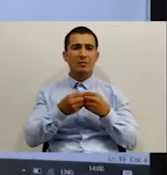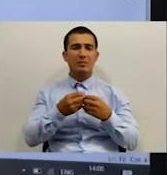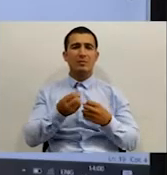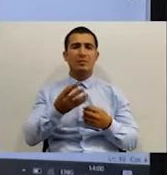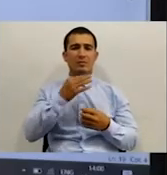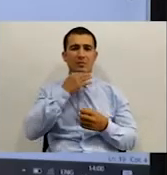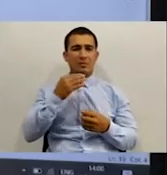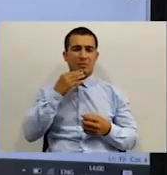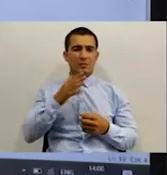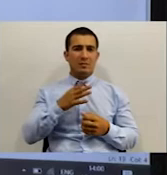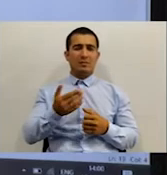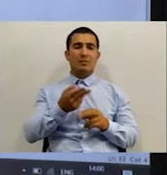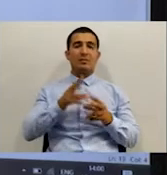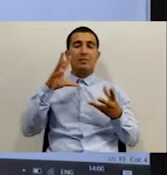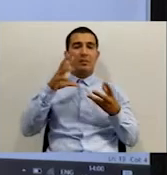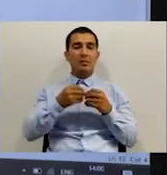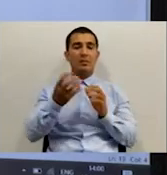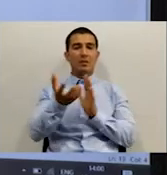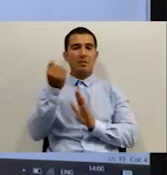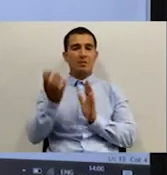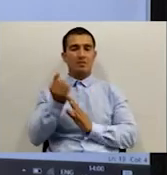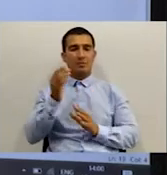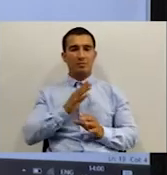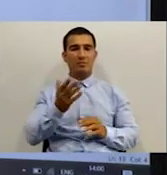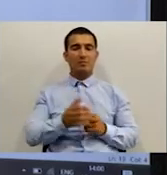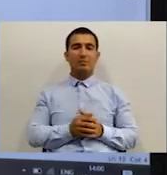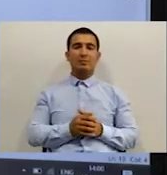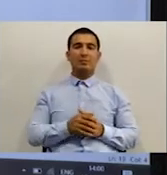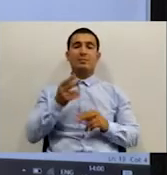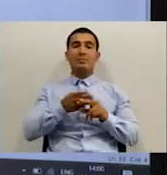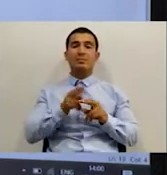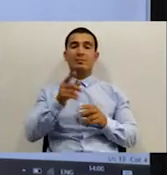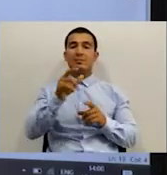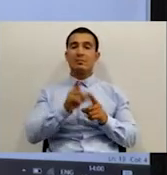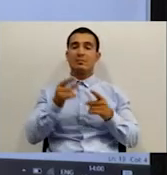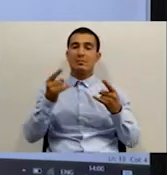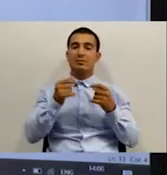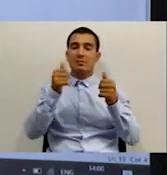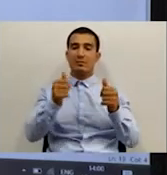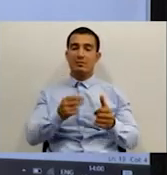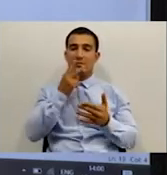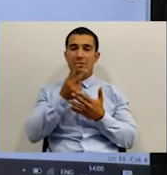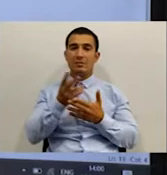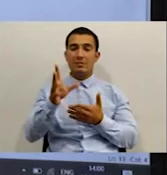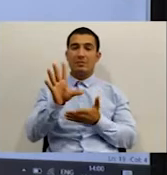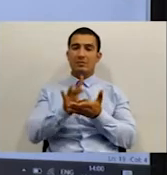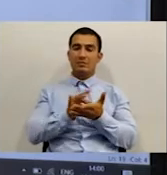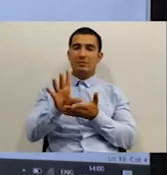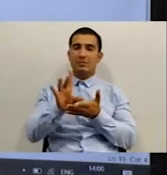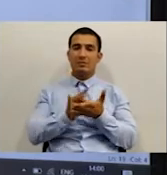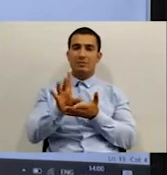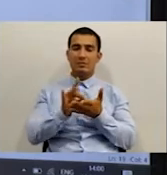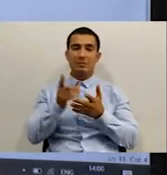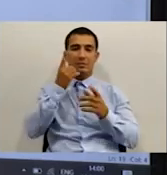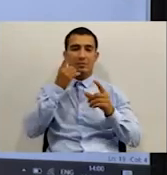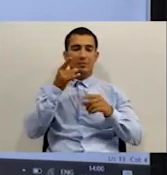99 gacha bo'lgan sonlar ichida birinchi sonni 0 ni o'ziga oladi va bu tana qismiga o'tadi. Forward x